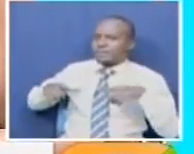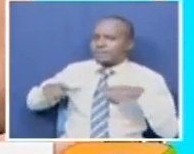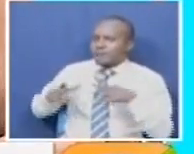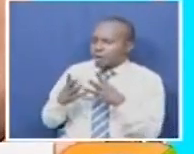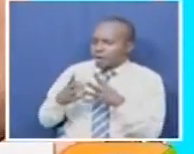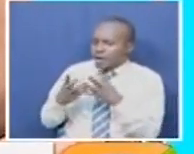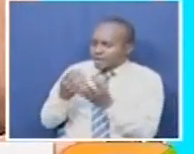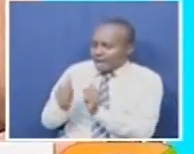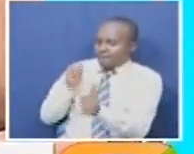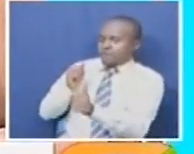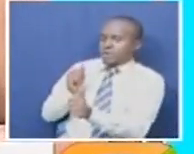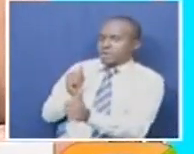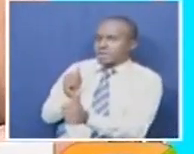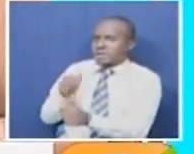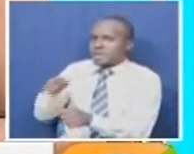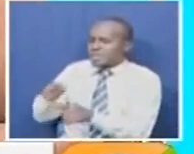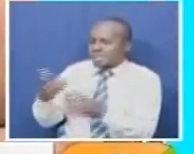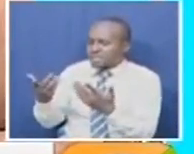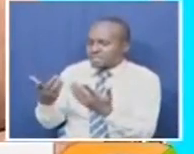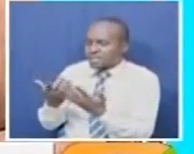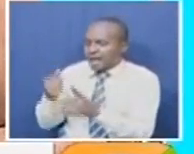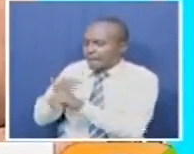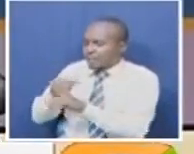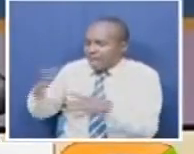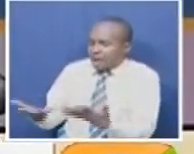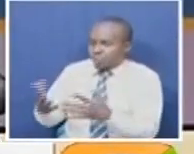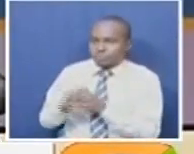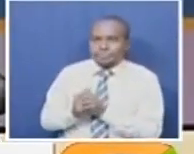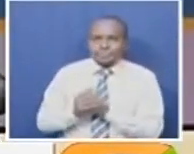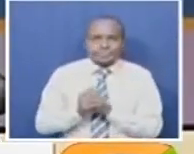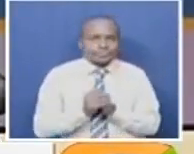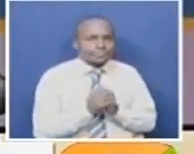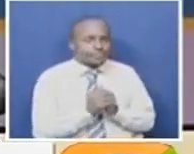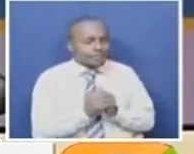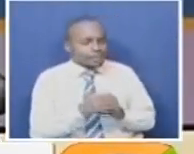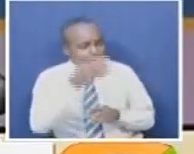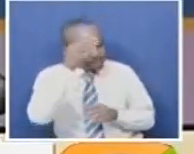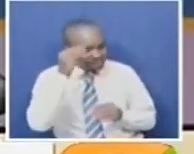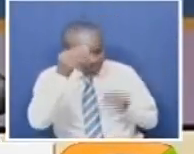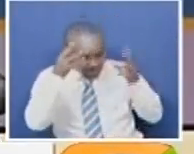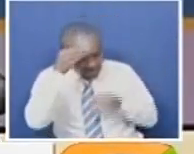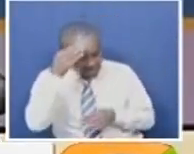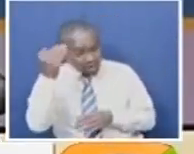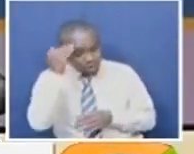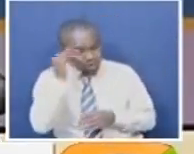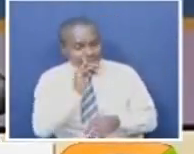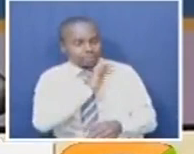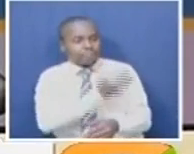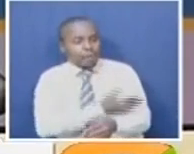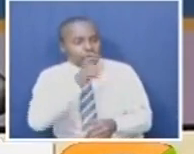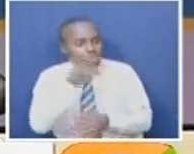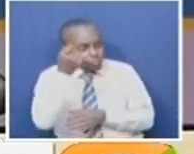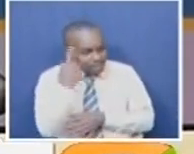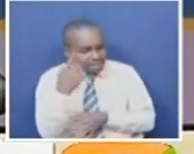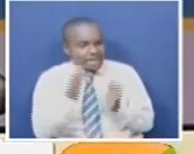totally avoid this type of abuse? Educating themselves. You need to, you know, knowledge is power. You need to understand